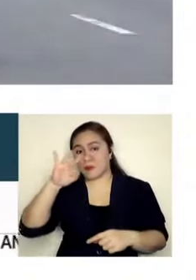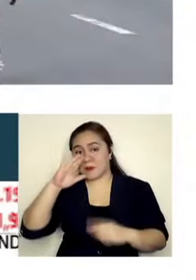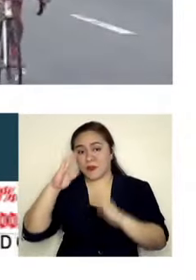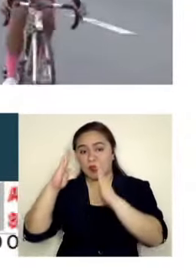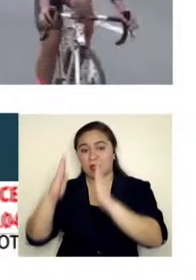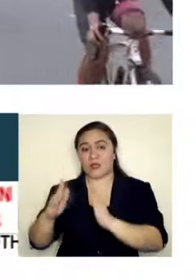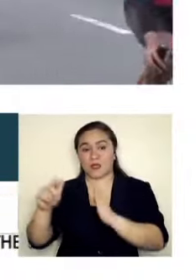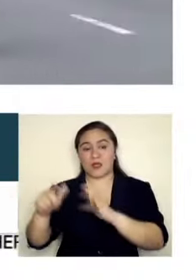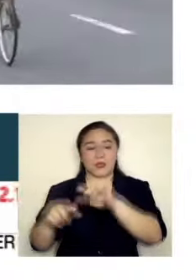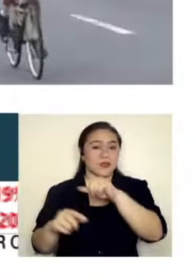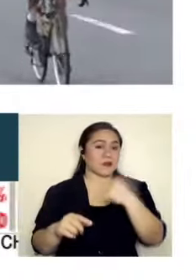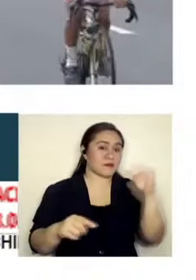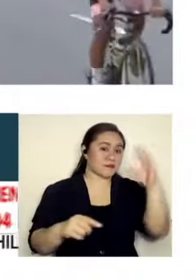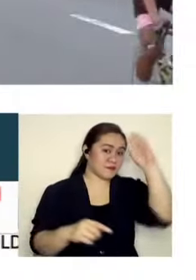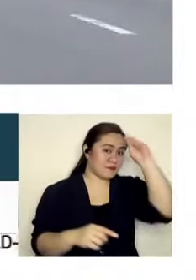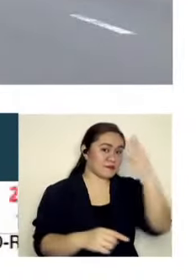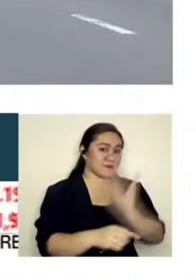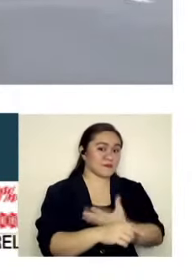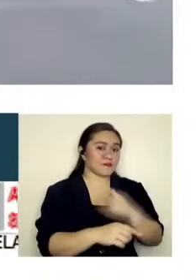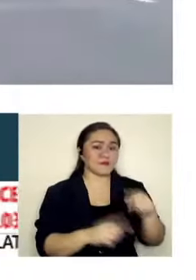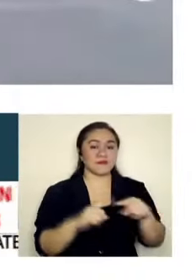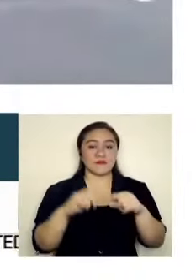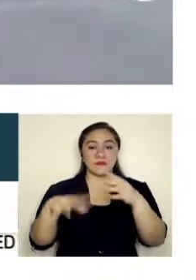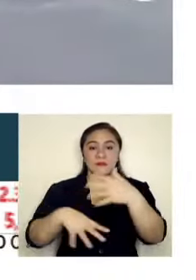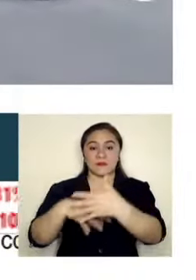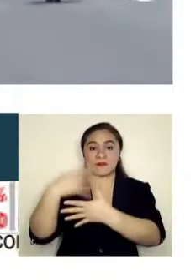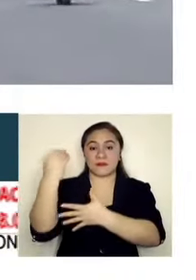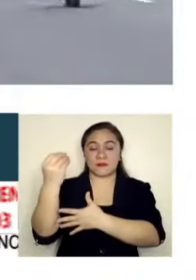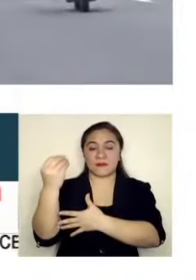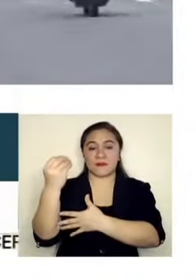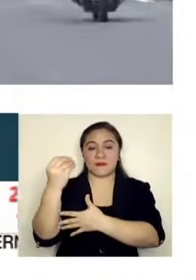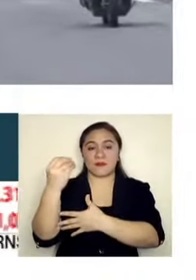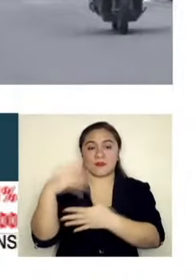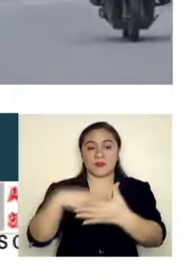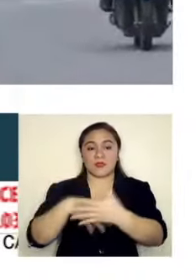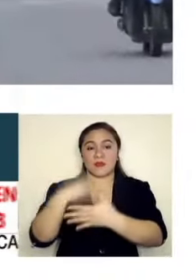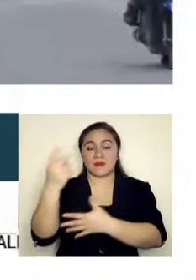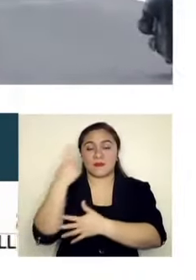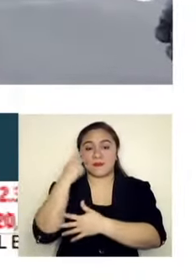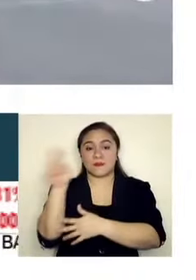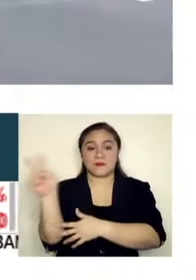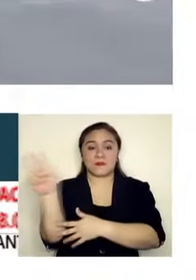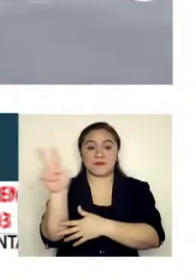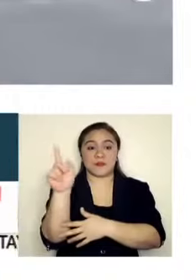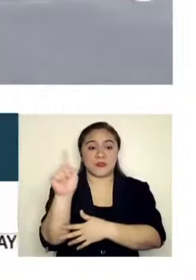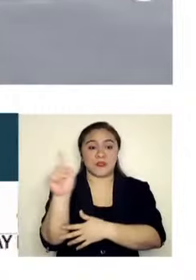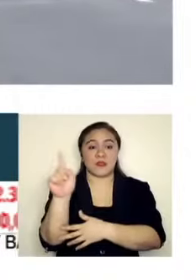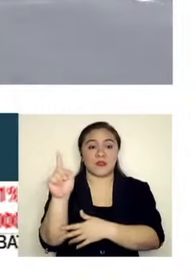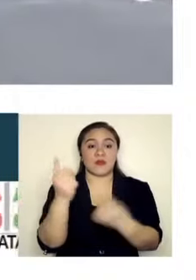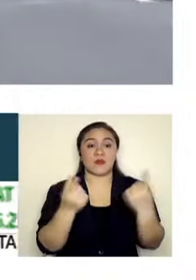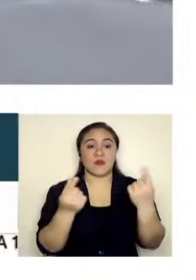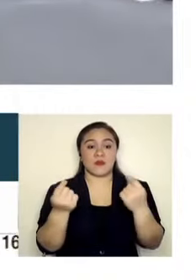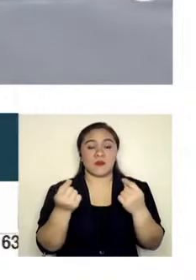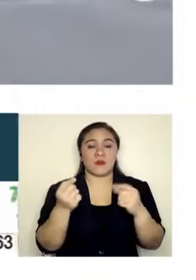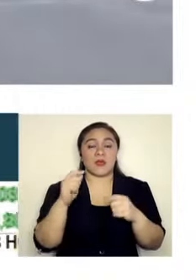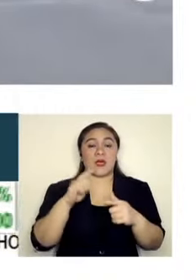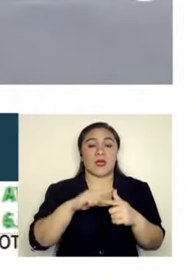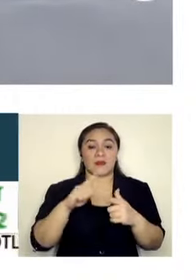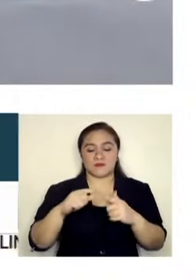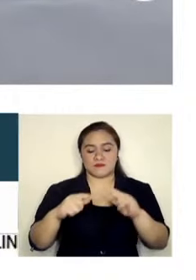son. Opa. But outside, they're still looking. Actually, ang objective nila is to get into the third